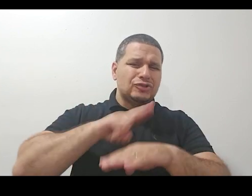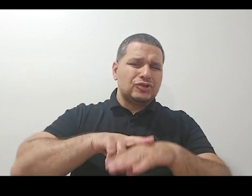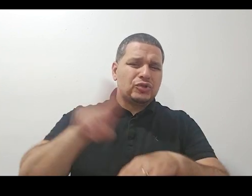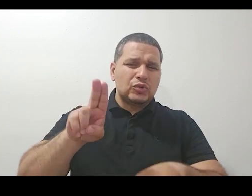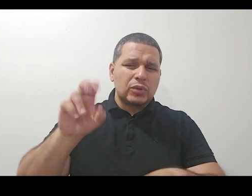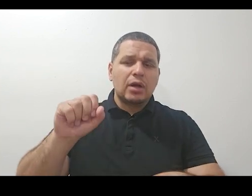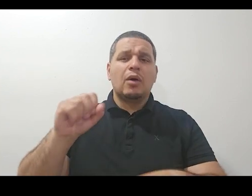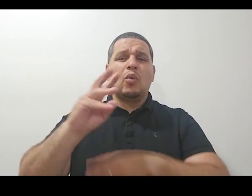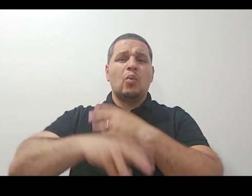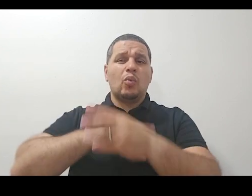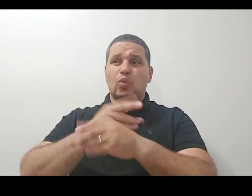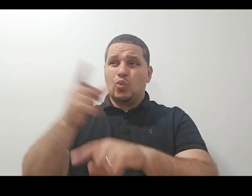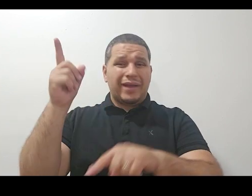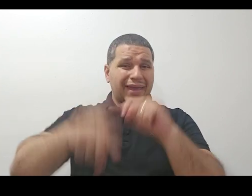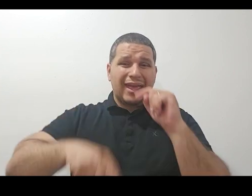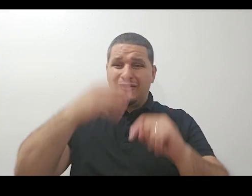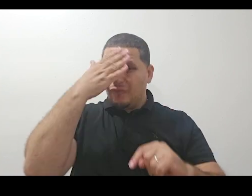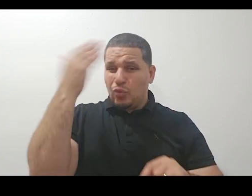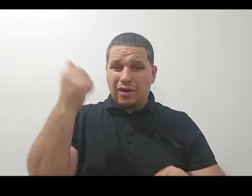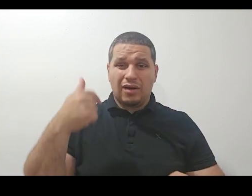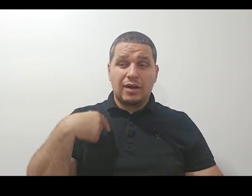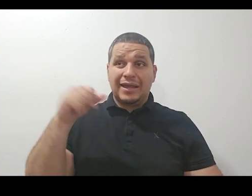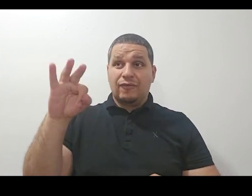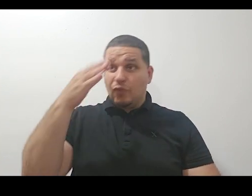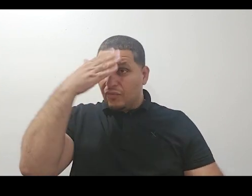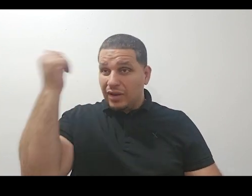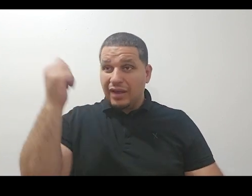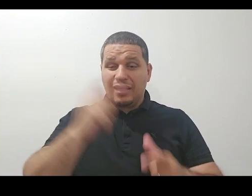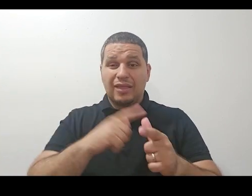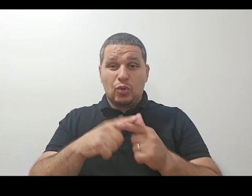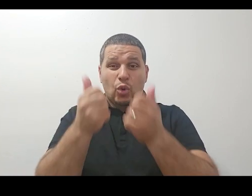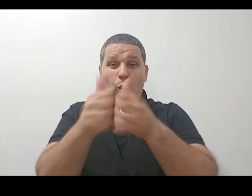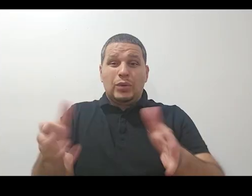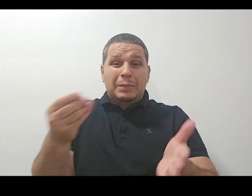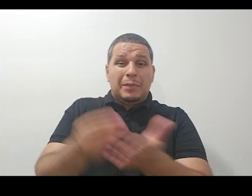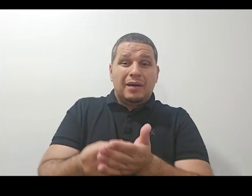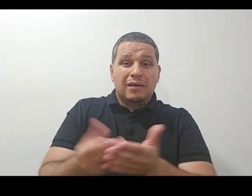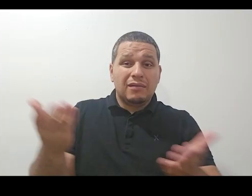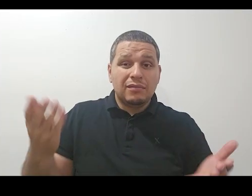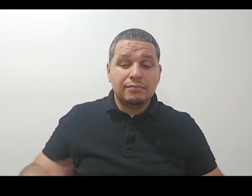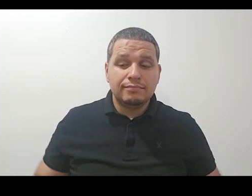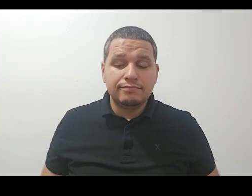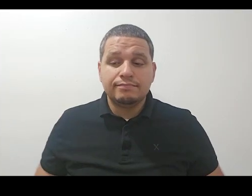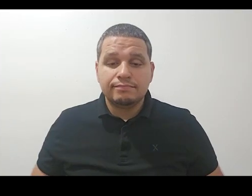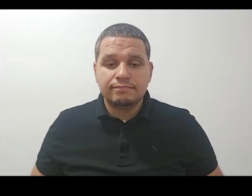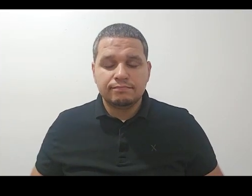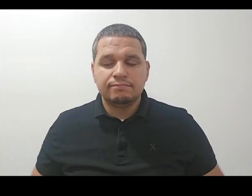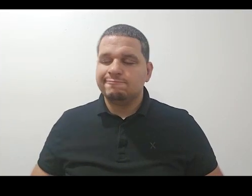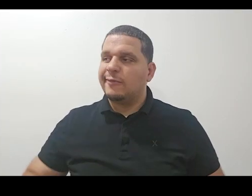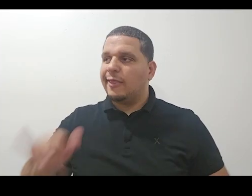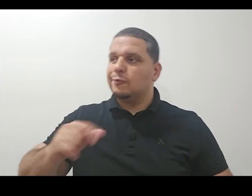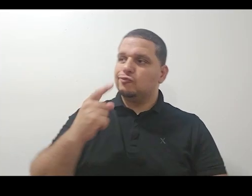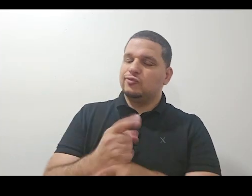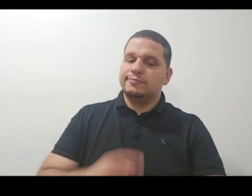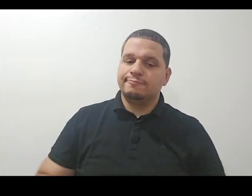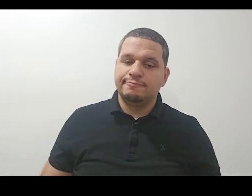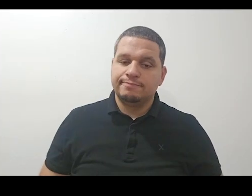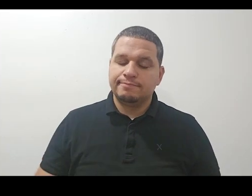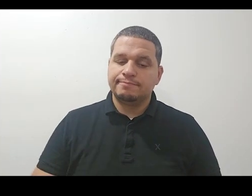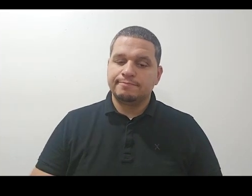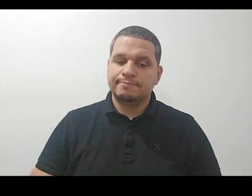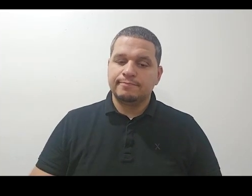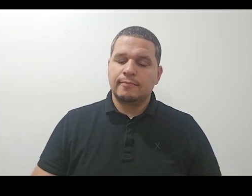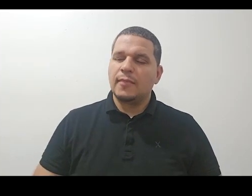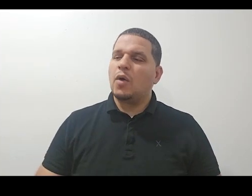nationwide and worldwide is that you can't forget us, because when you forget us, you leave money on the table. That's right.